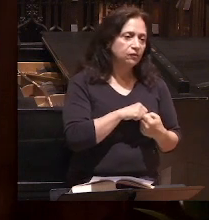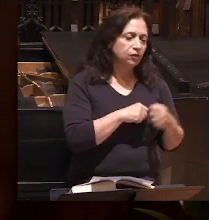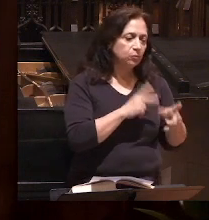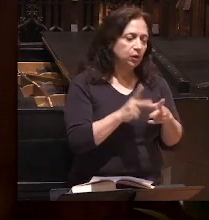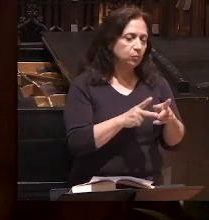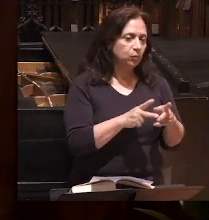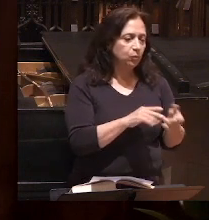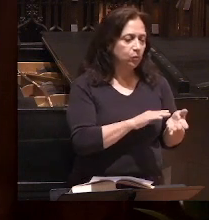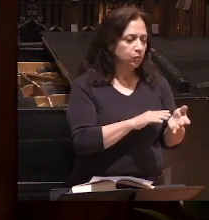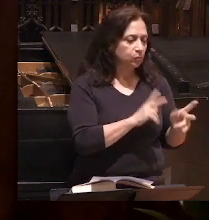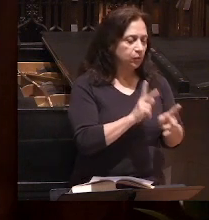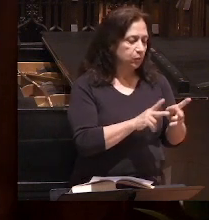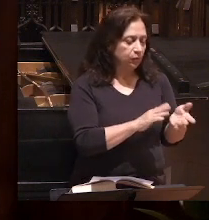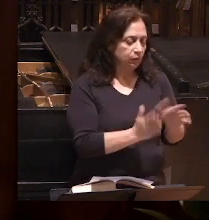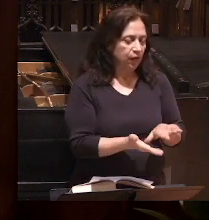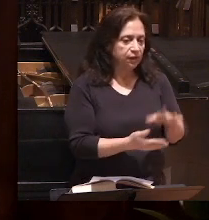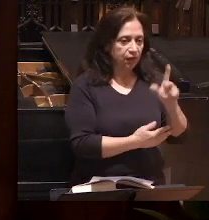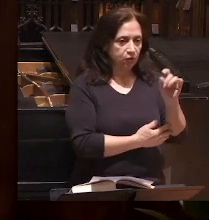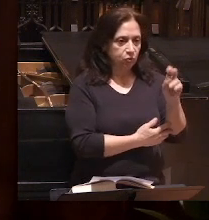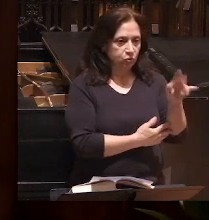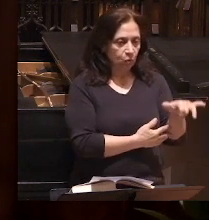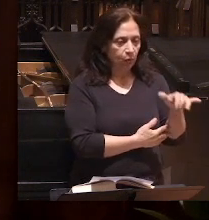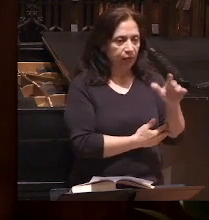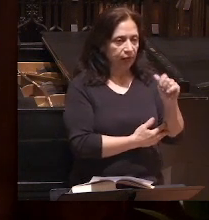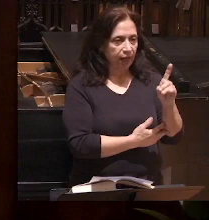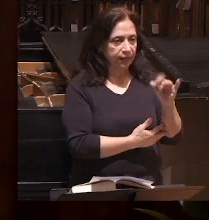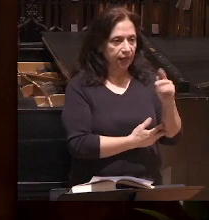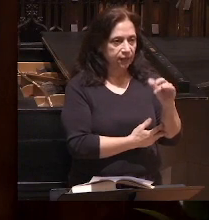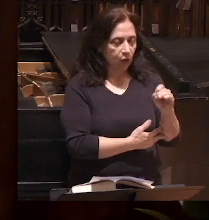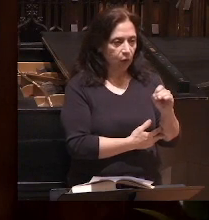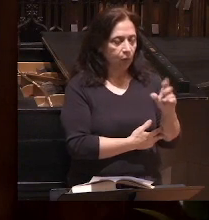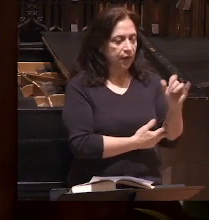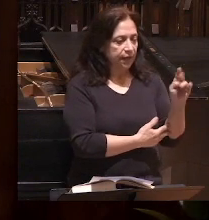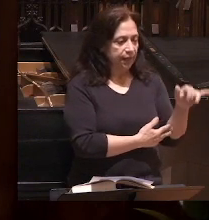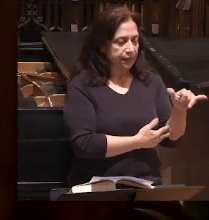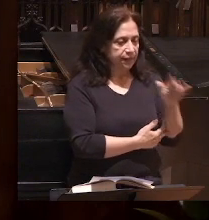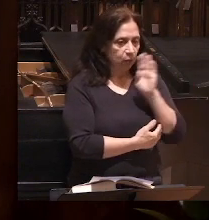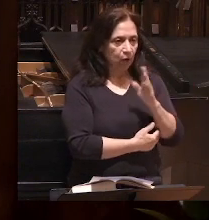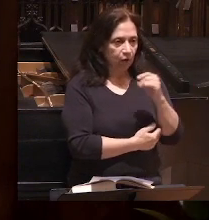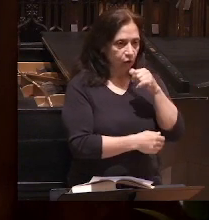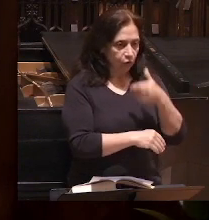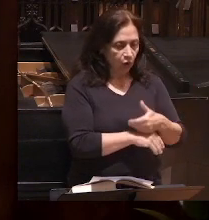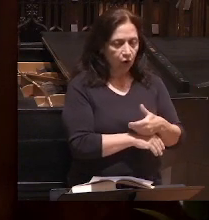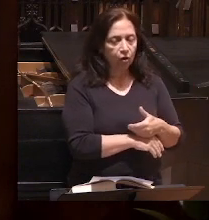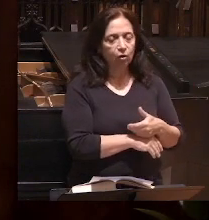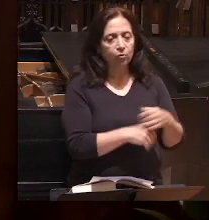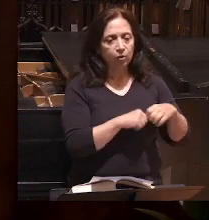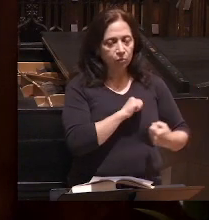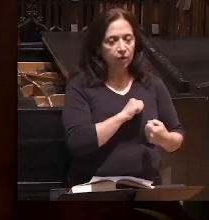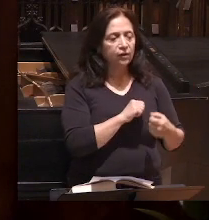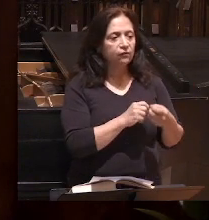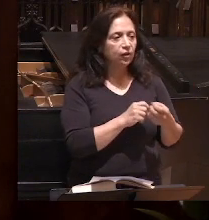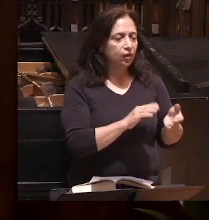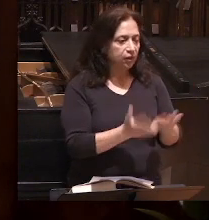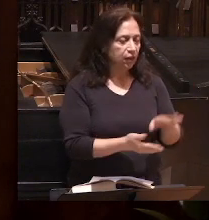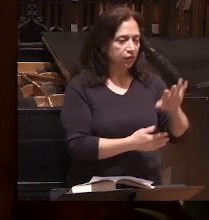the loss of Tony Adazio, Nancy Brown, and her daughter. We grieve the loss of John